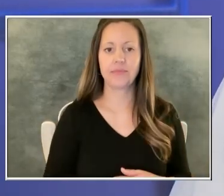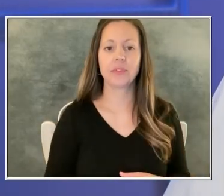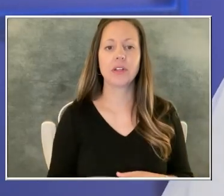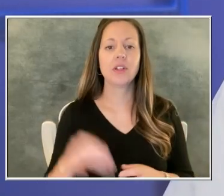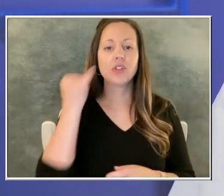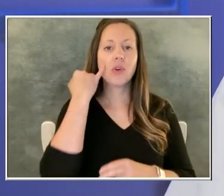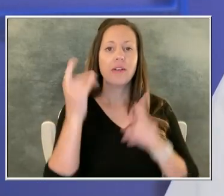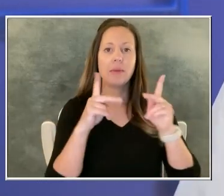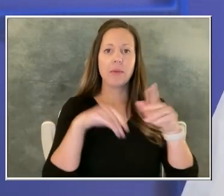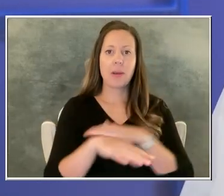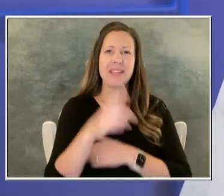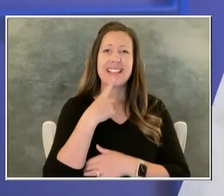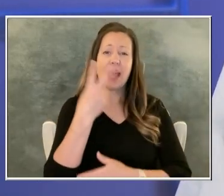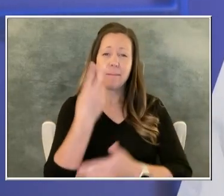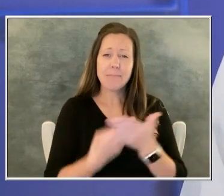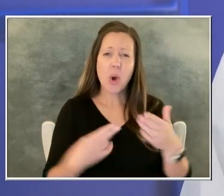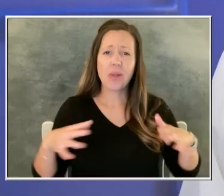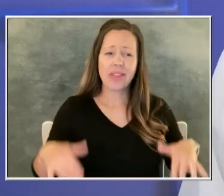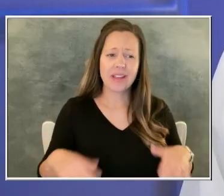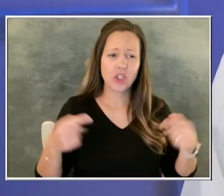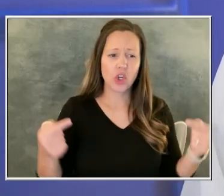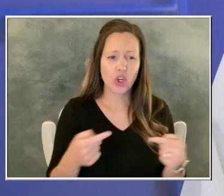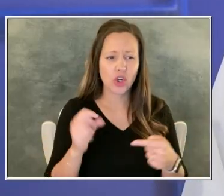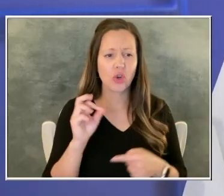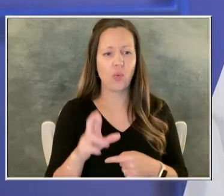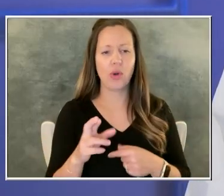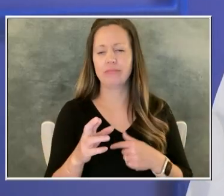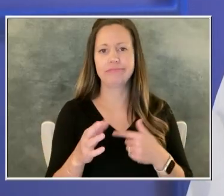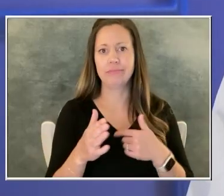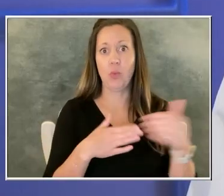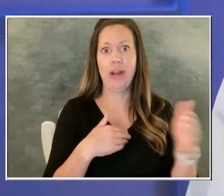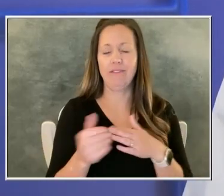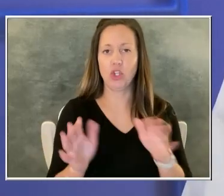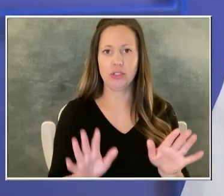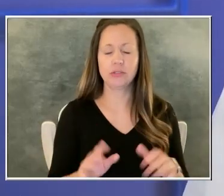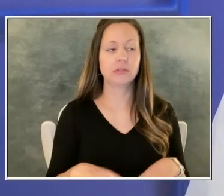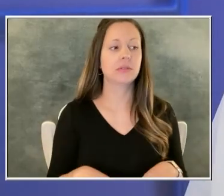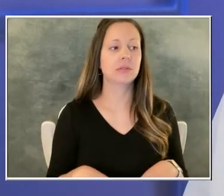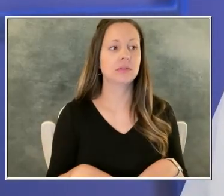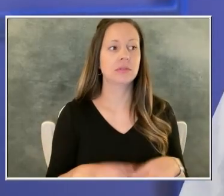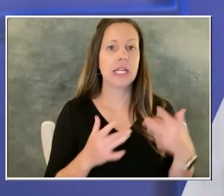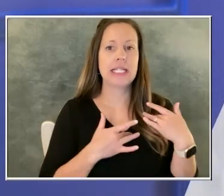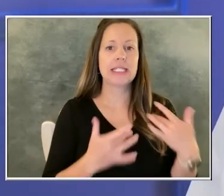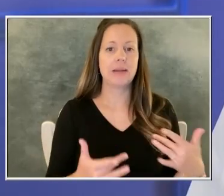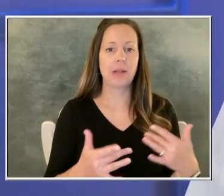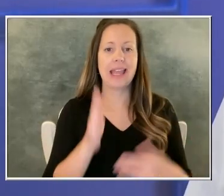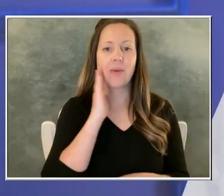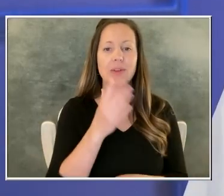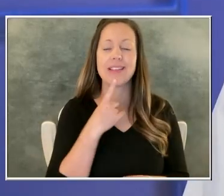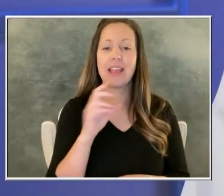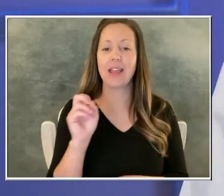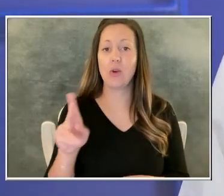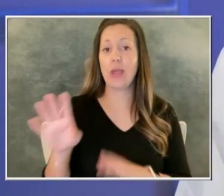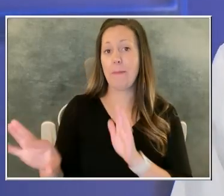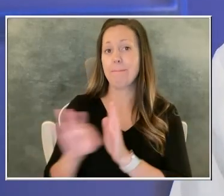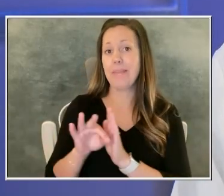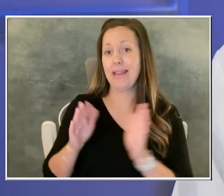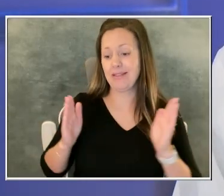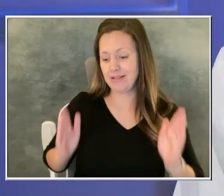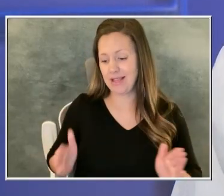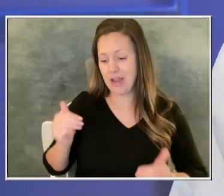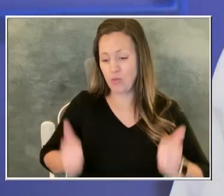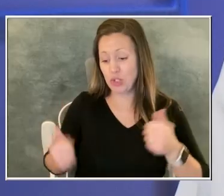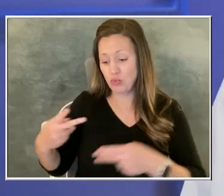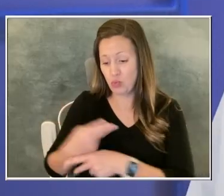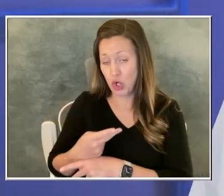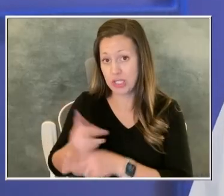or, you know, it's both my Achilles tendons, or whatever it may be. And so typically what I'll say is, okay, let's pick the side that is a little bit worse. We'll start with that